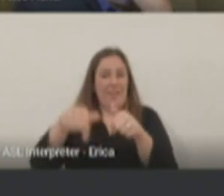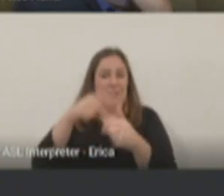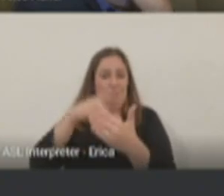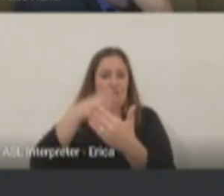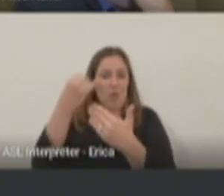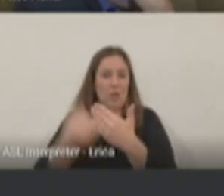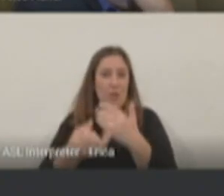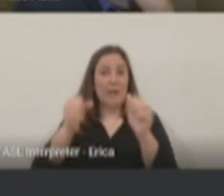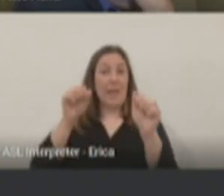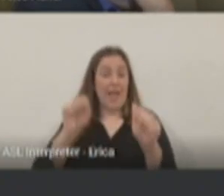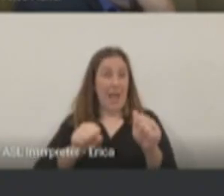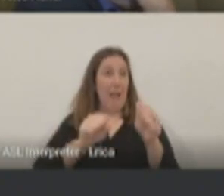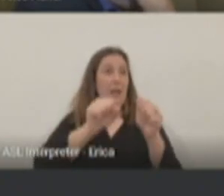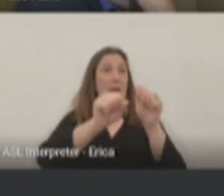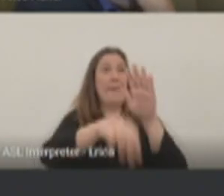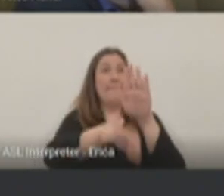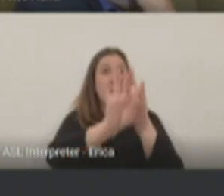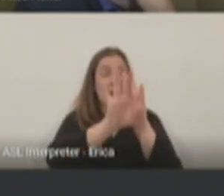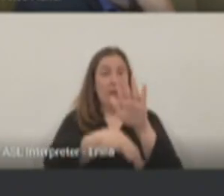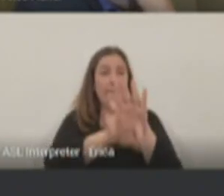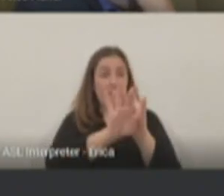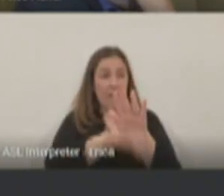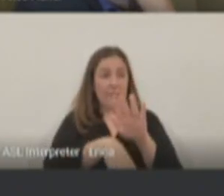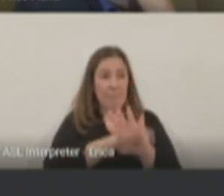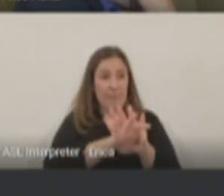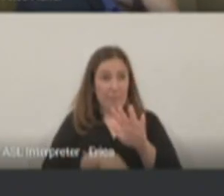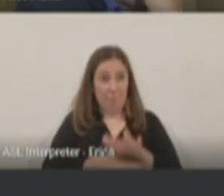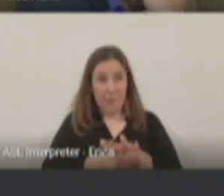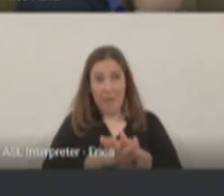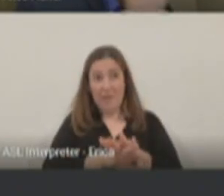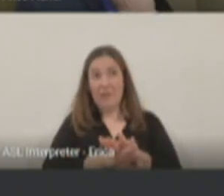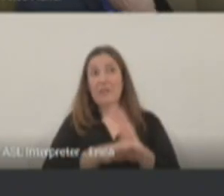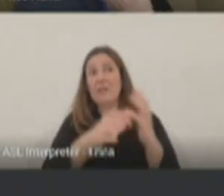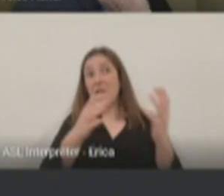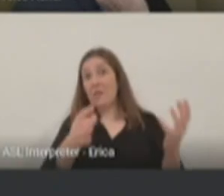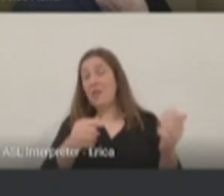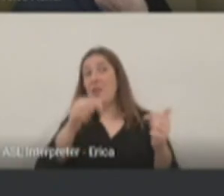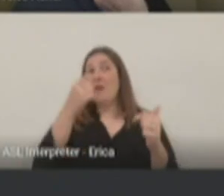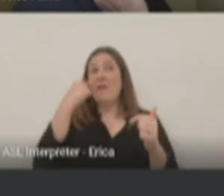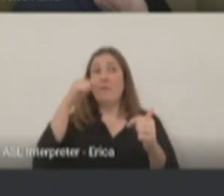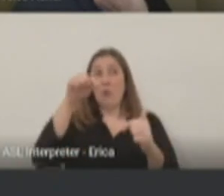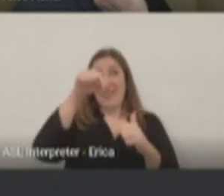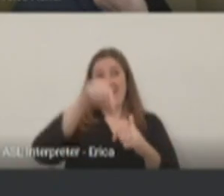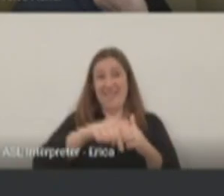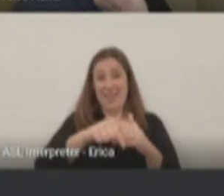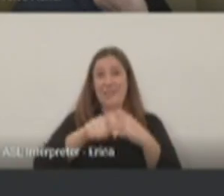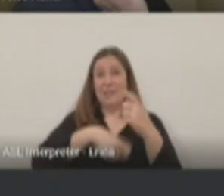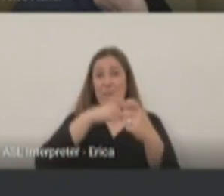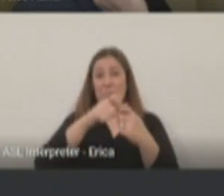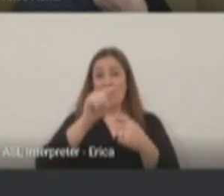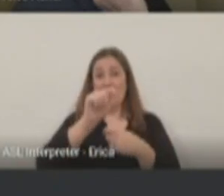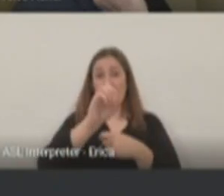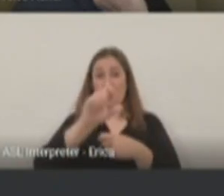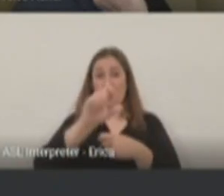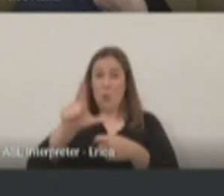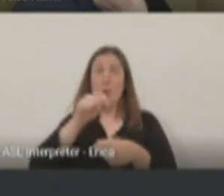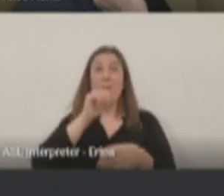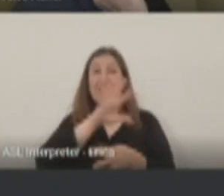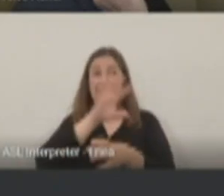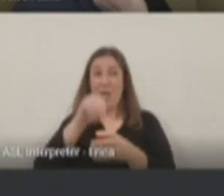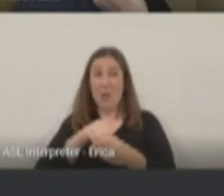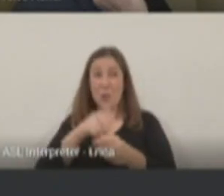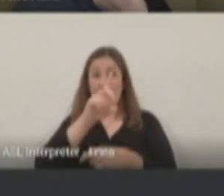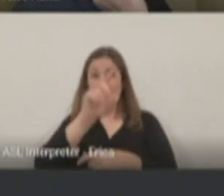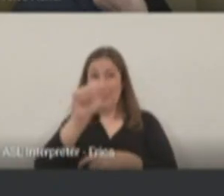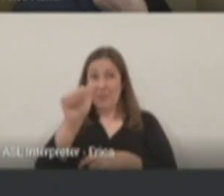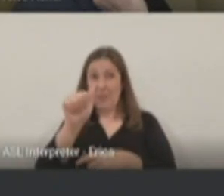make a selection that in this particular channel wouldn't necessarily include disability. So it would fall